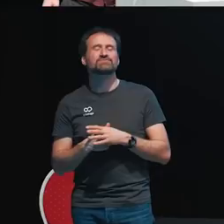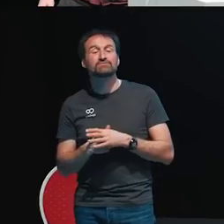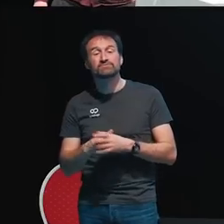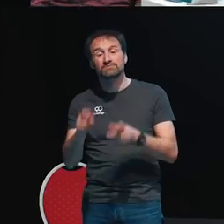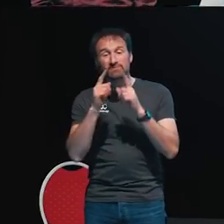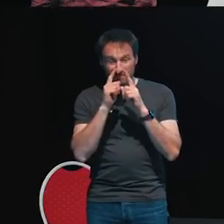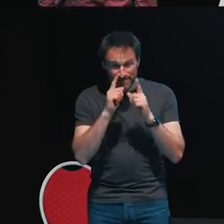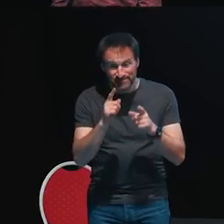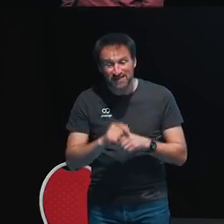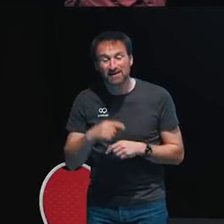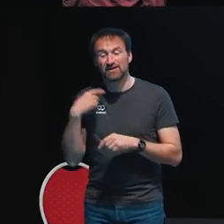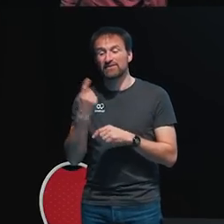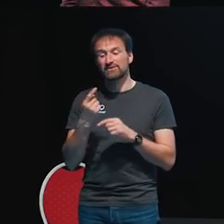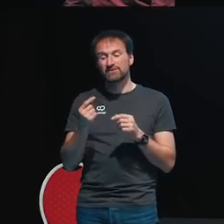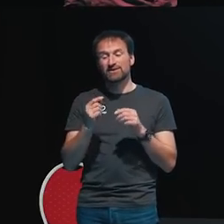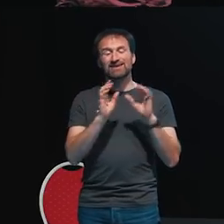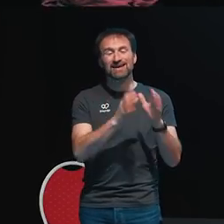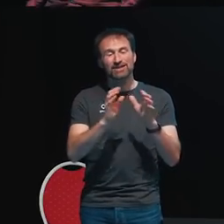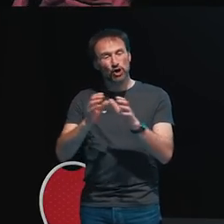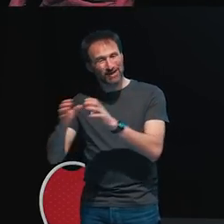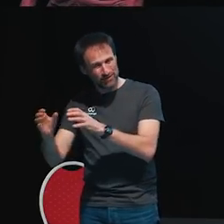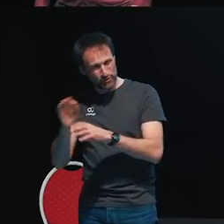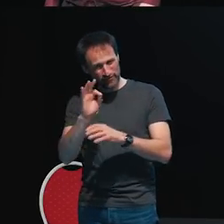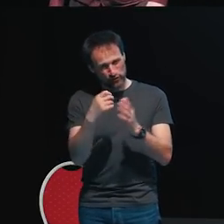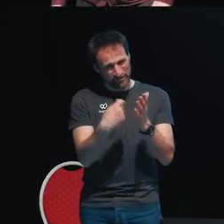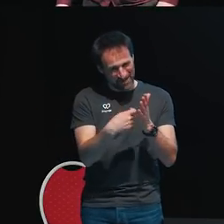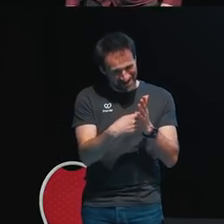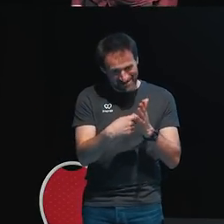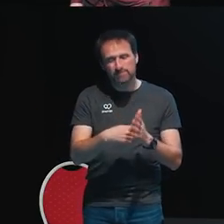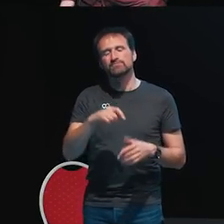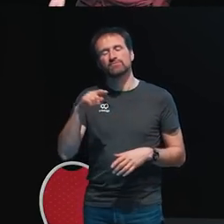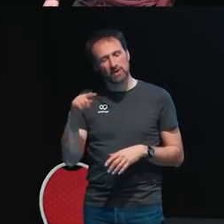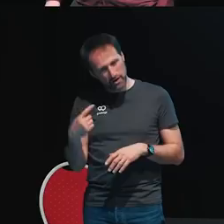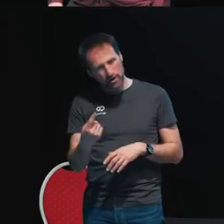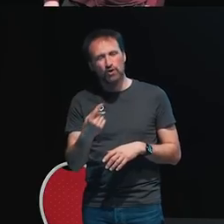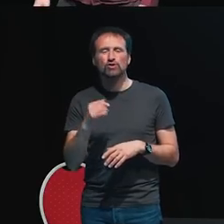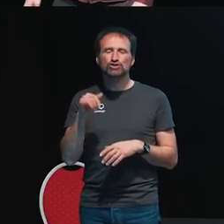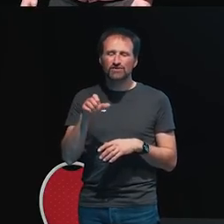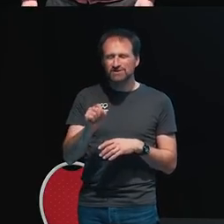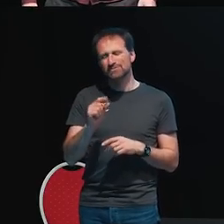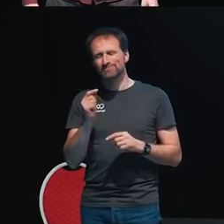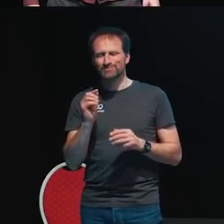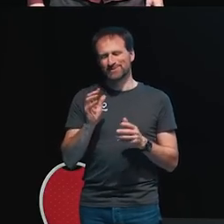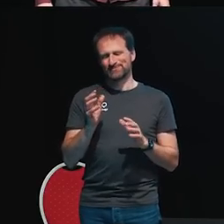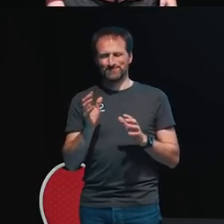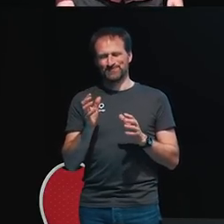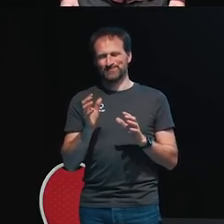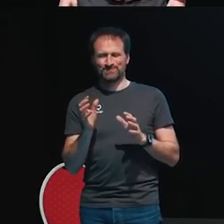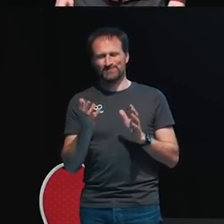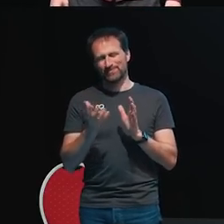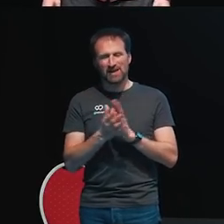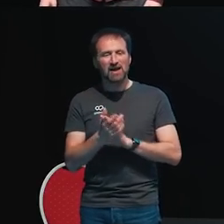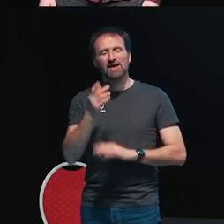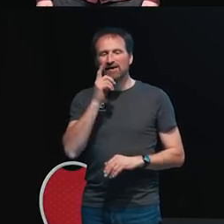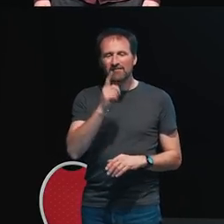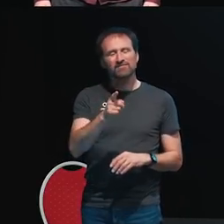When it comes to categorizing values, JavaScript is also a tiny bit quirky. You have to decide